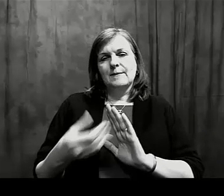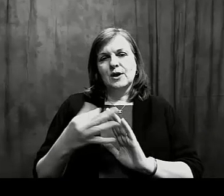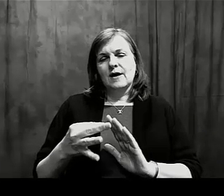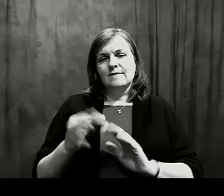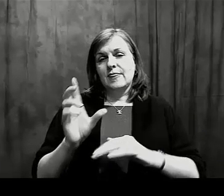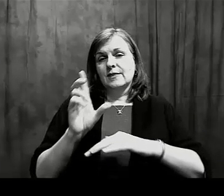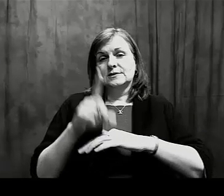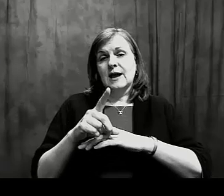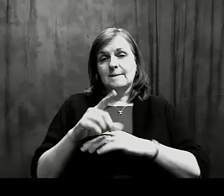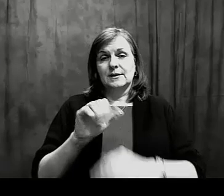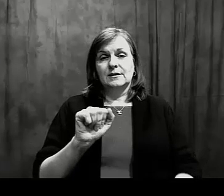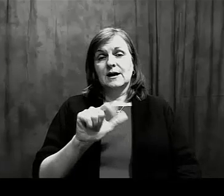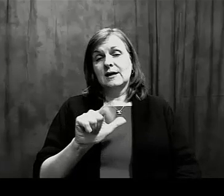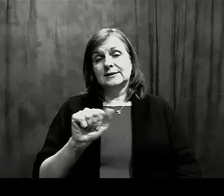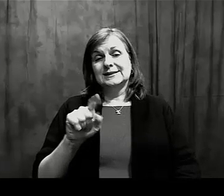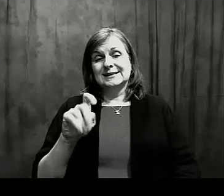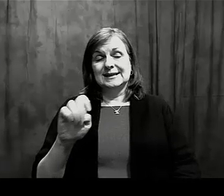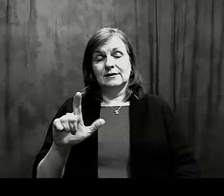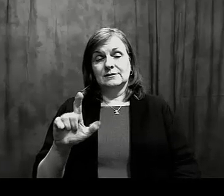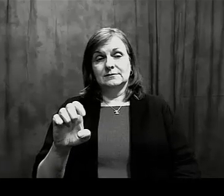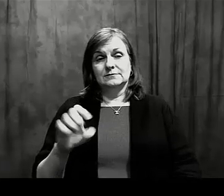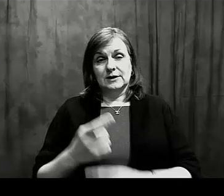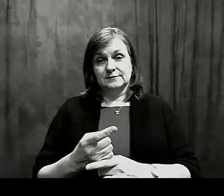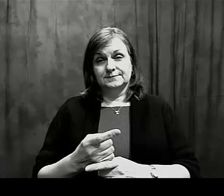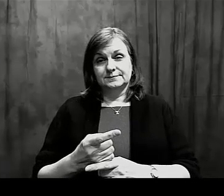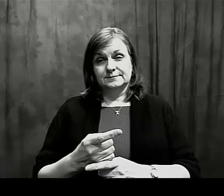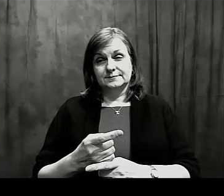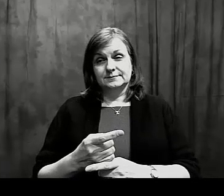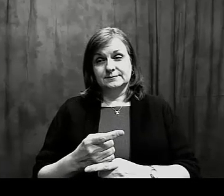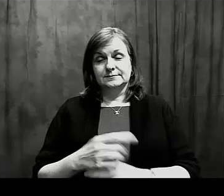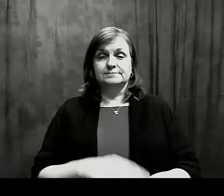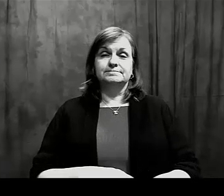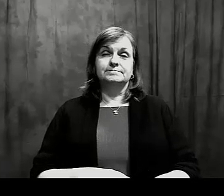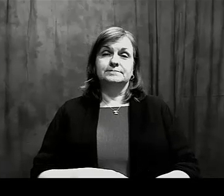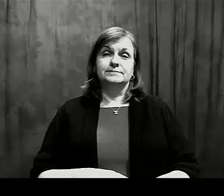you only need 1 copy of the dominant allele.